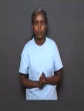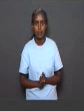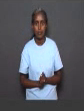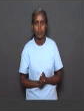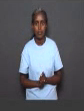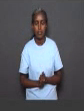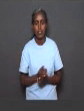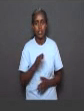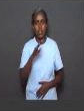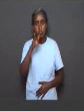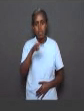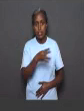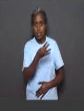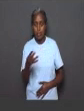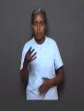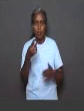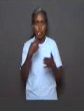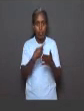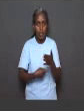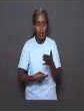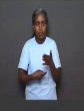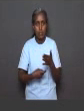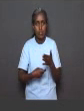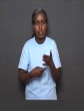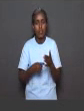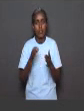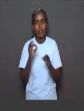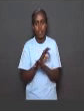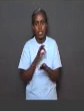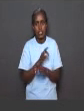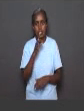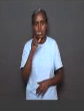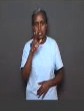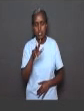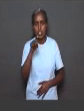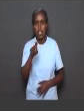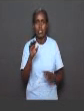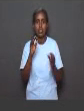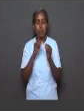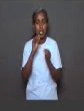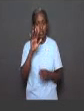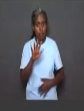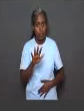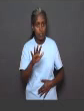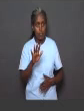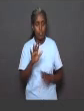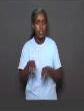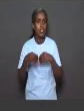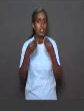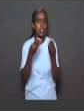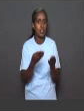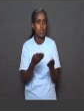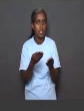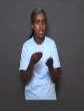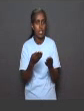The table of values for the function 3x plus 5 gives us